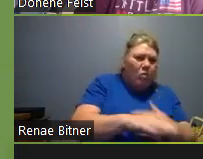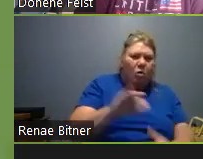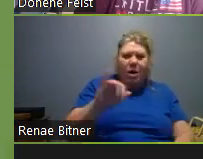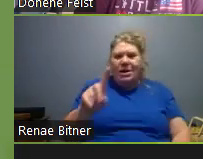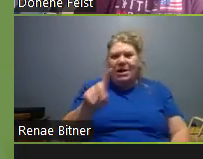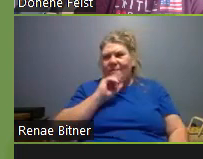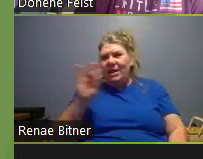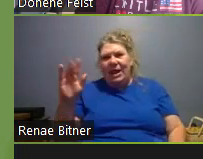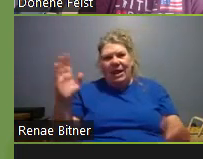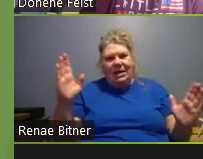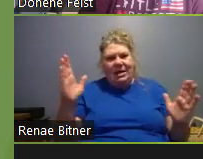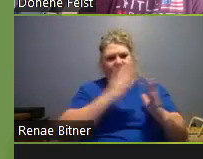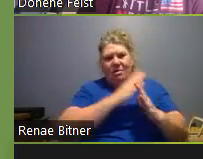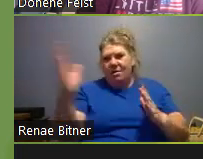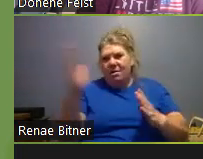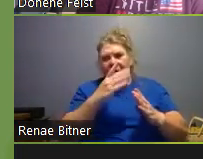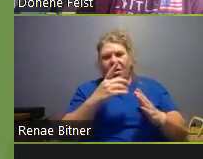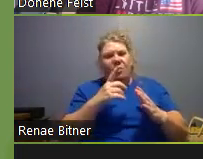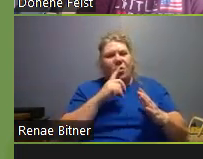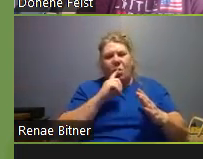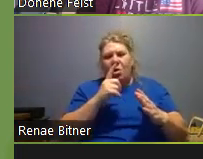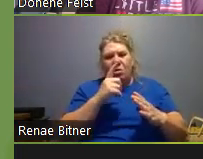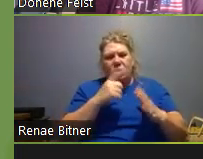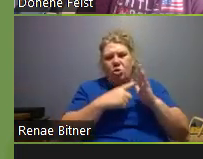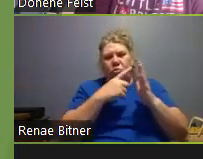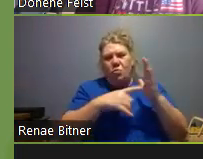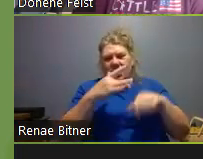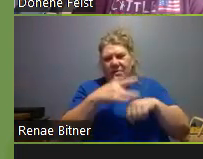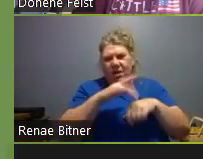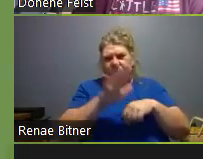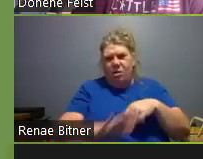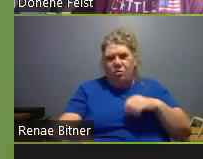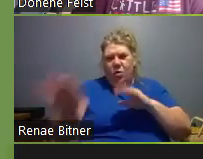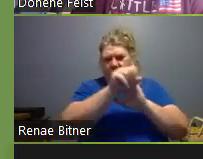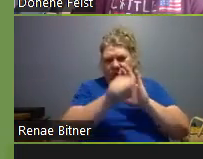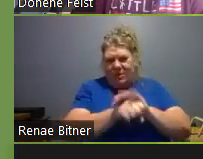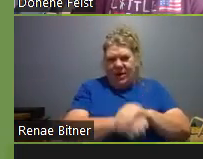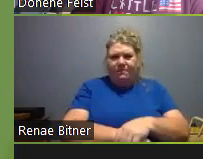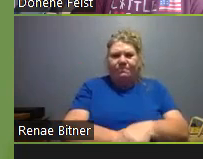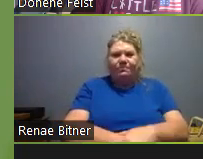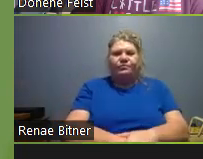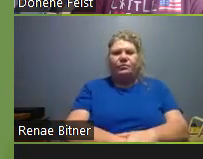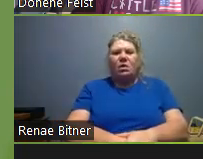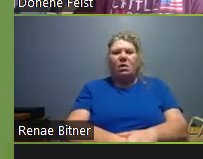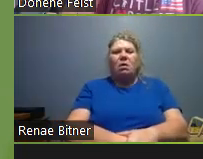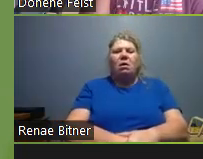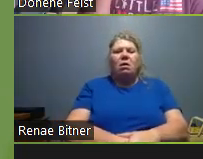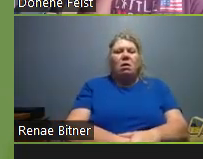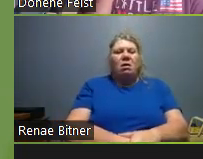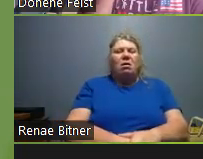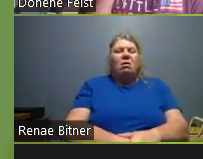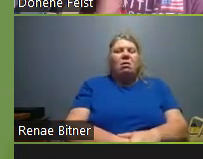18, what exists across the state that might be able to assist. We have a lot